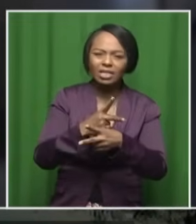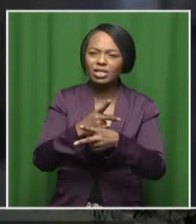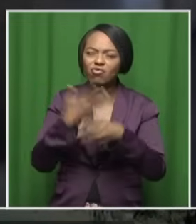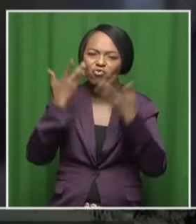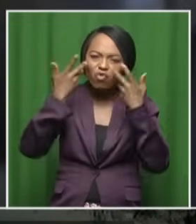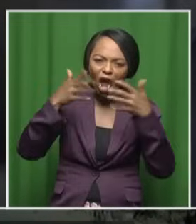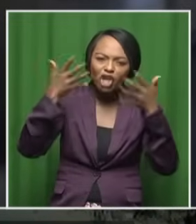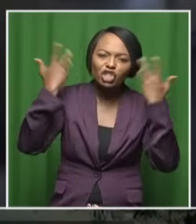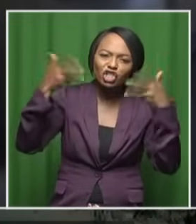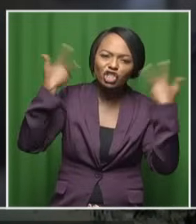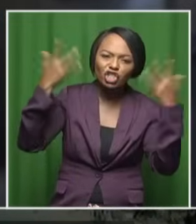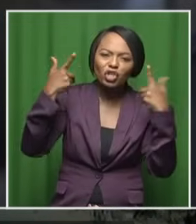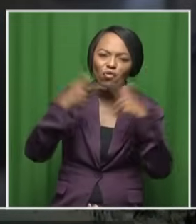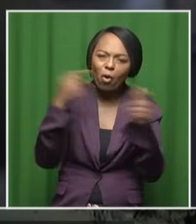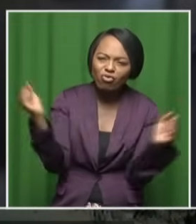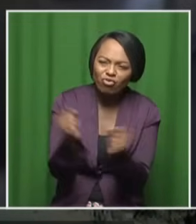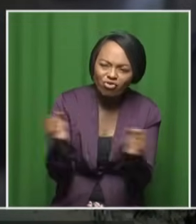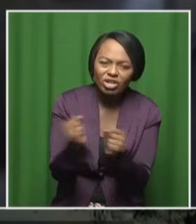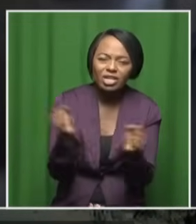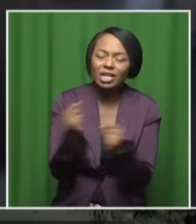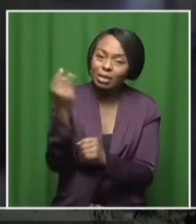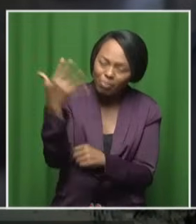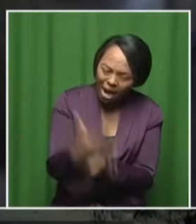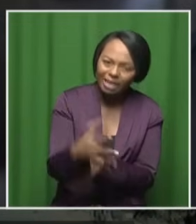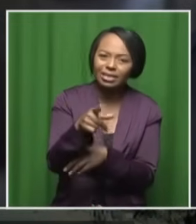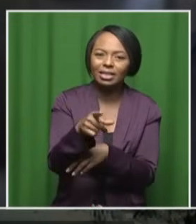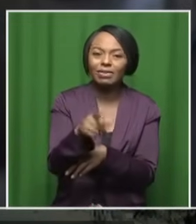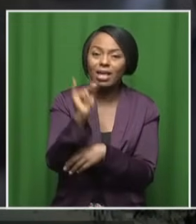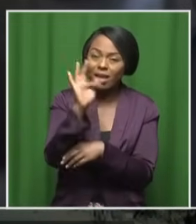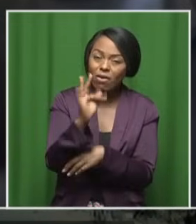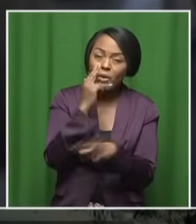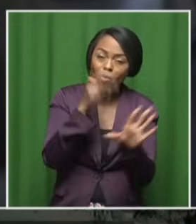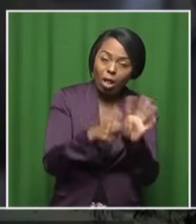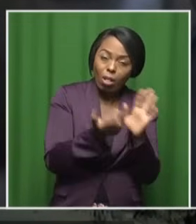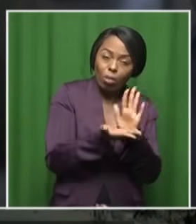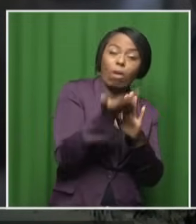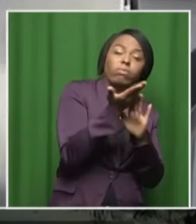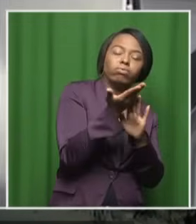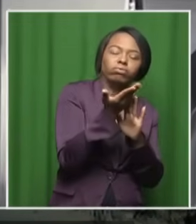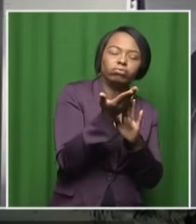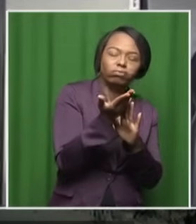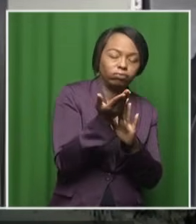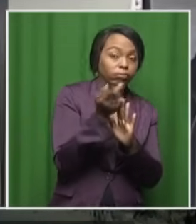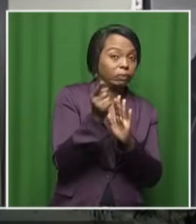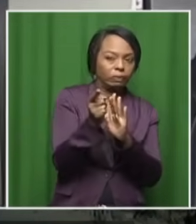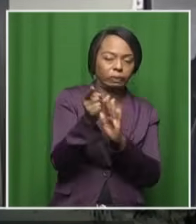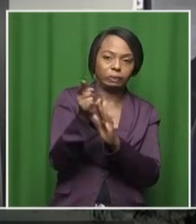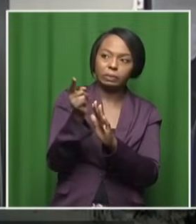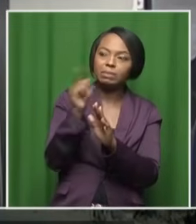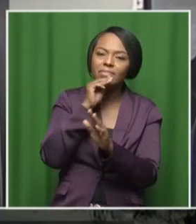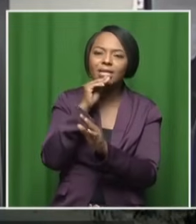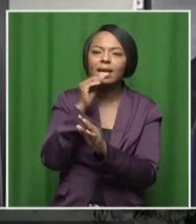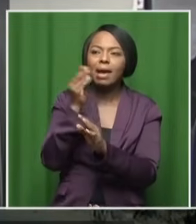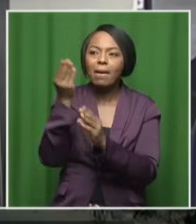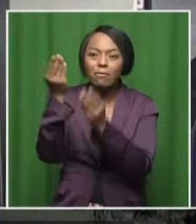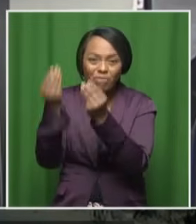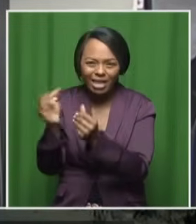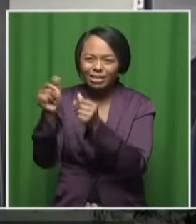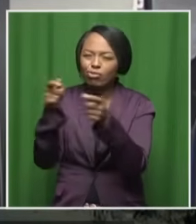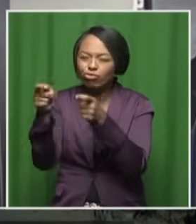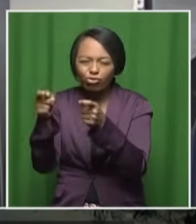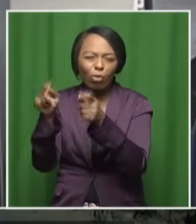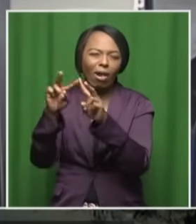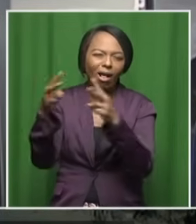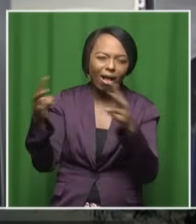So that's adding pressure. So when those fuel prices go up, those prices are also going to increase. And when those prices